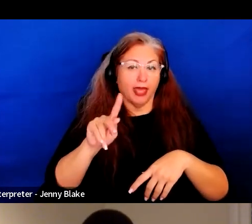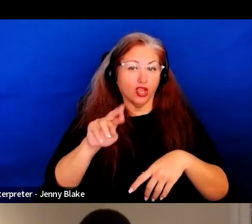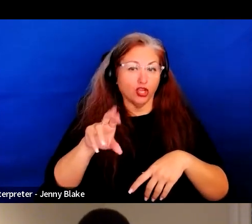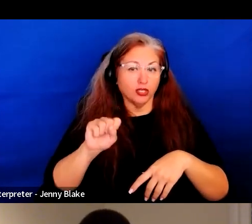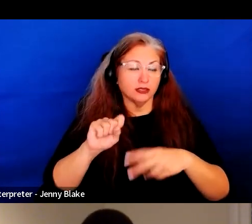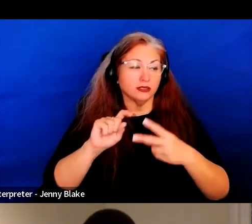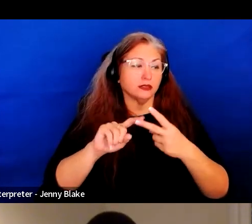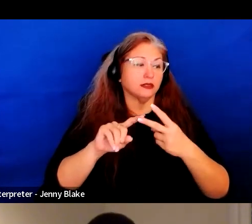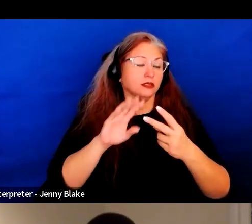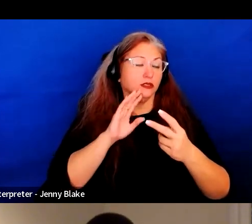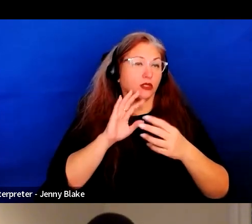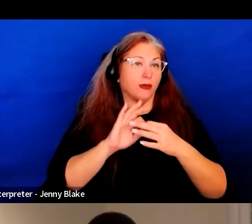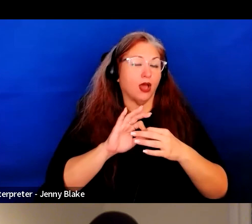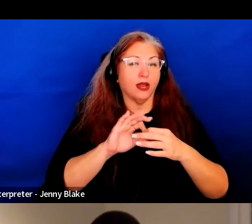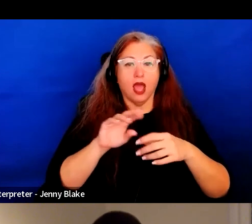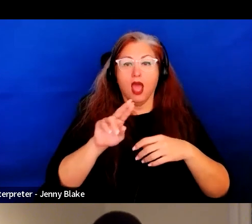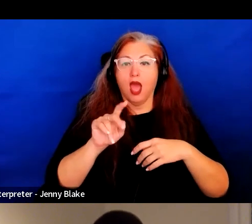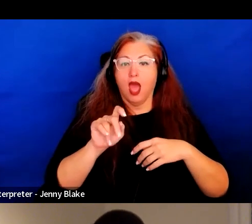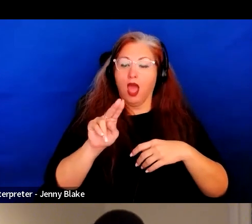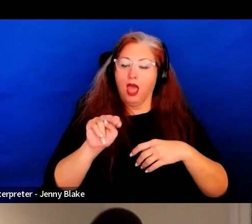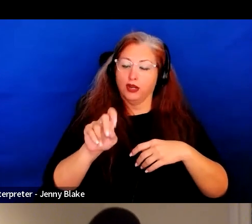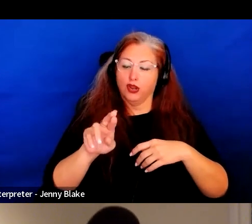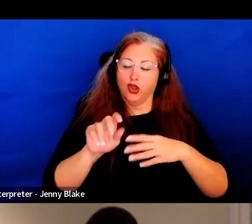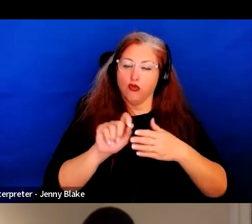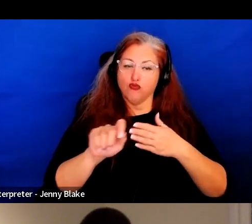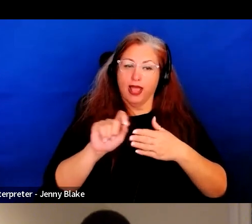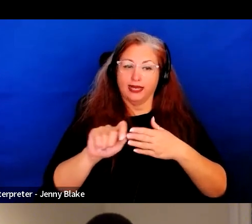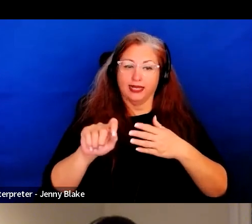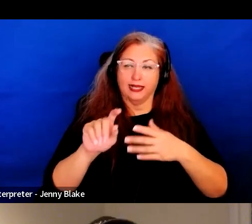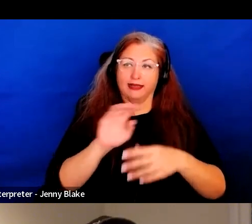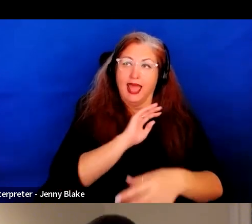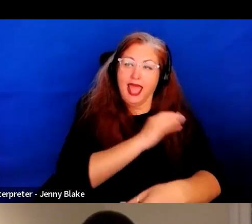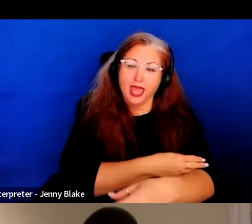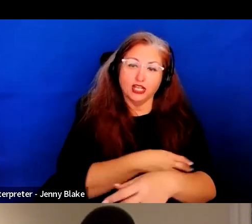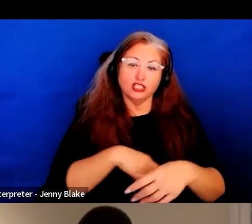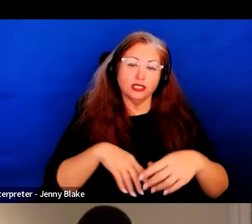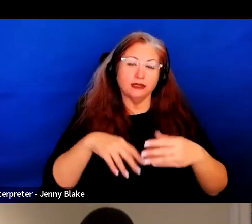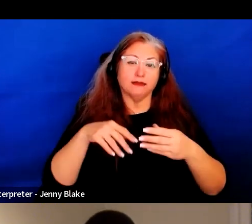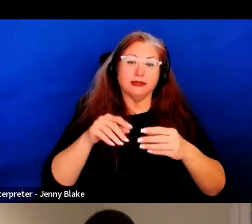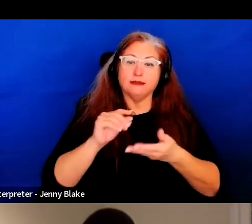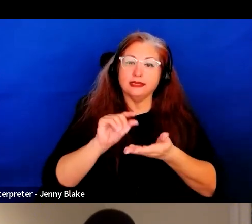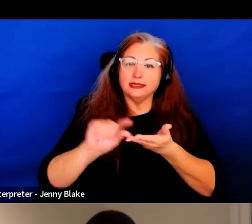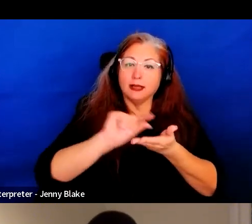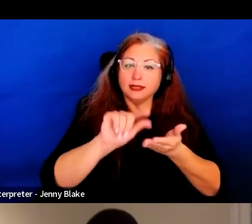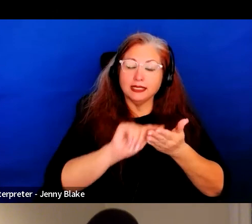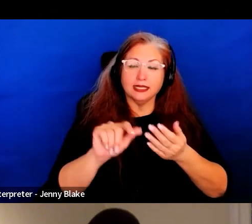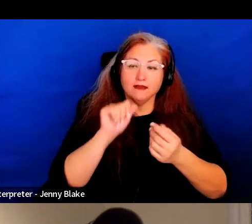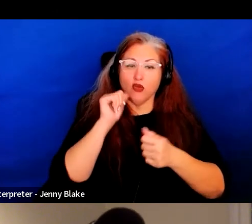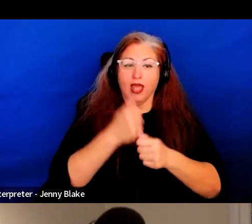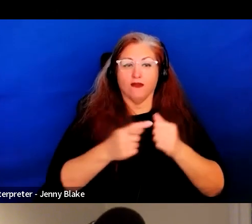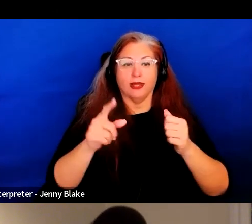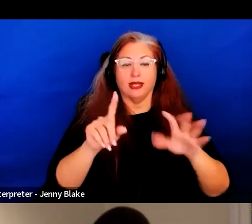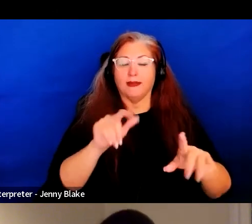about underwriting essentially energy subsidies for everyone and not necessarily thinking